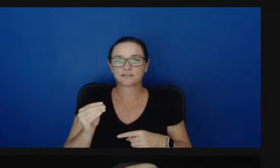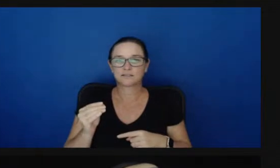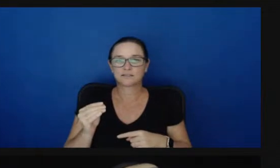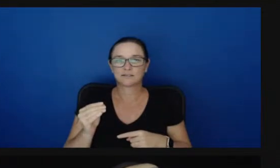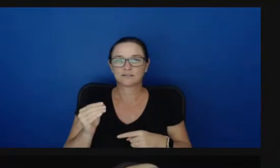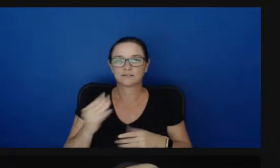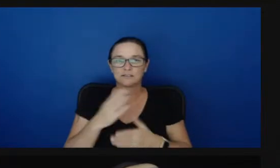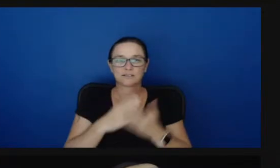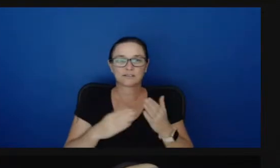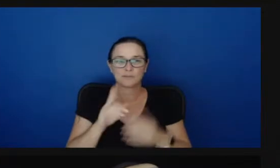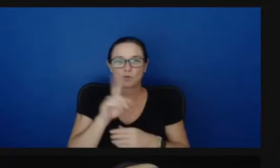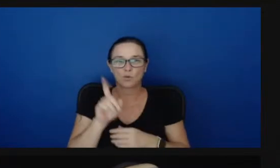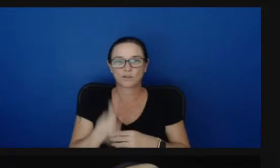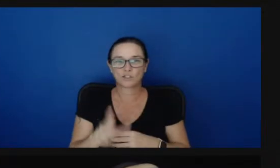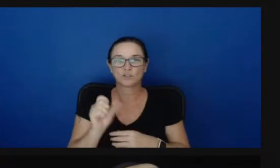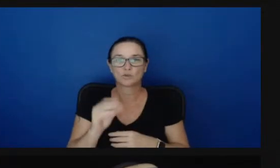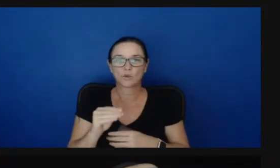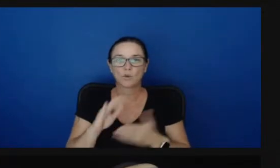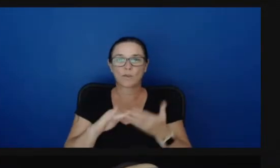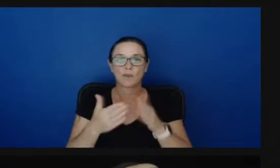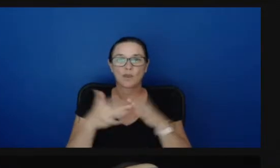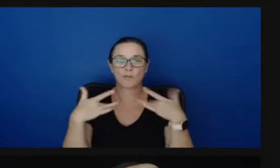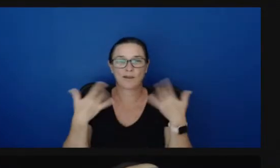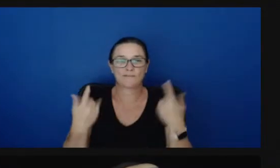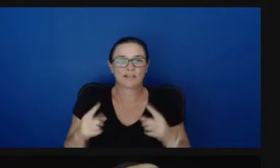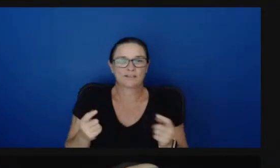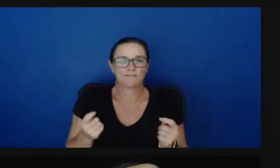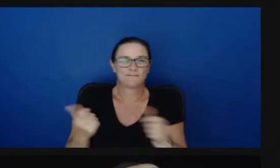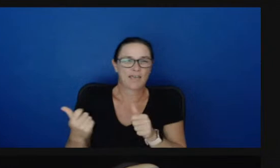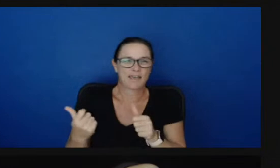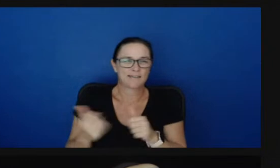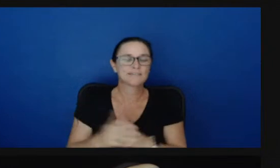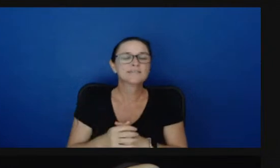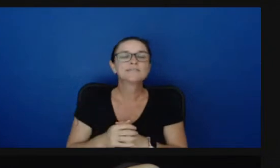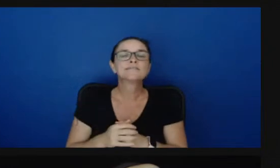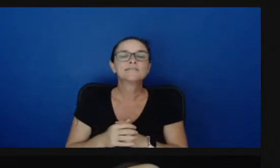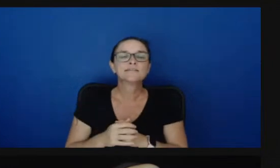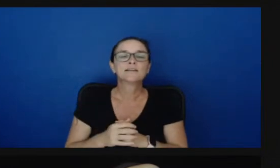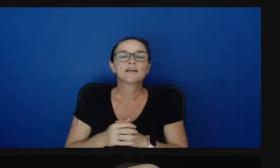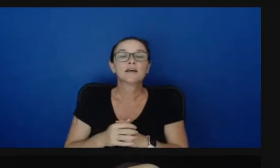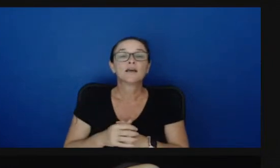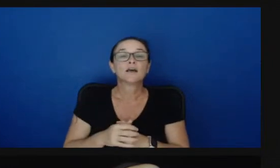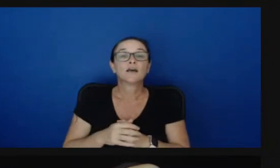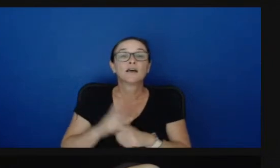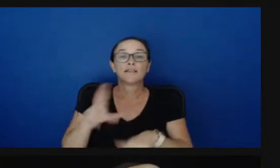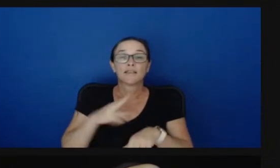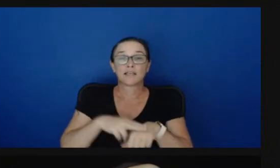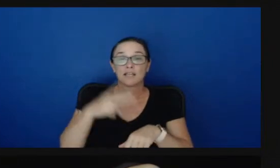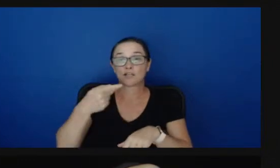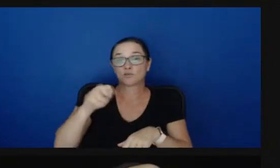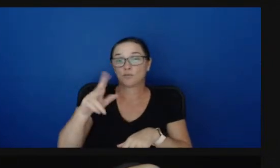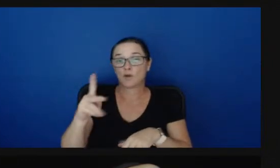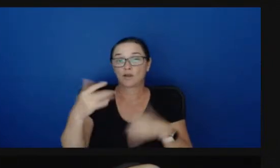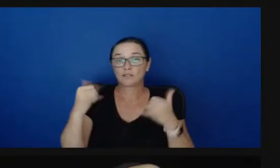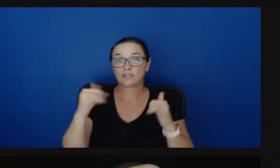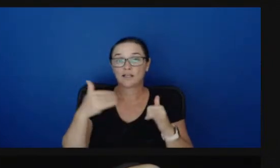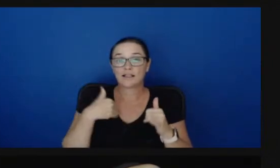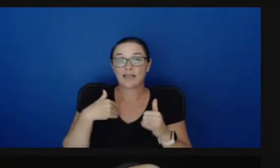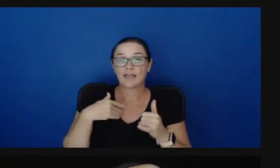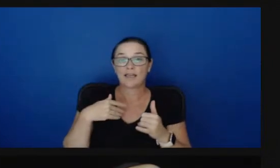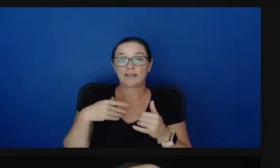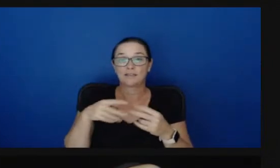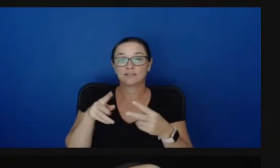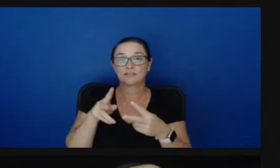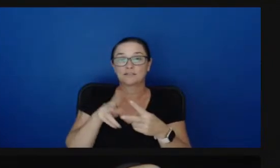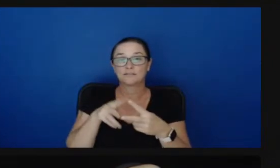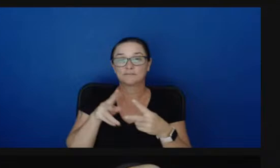questions. So community events are quick. Just to share, the national park still has Mauna Iki and Kau Desert's